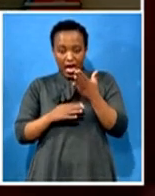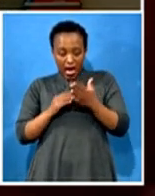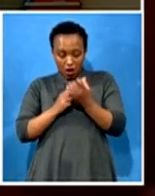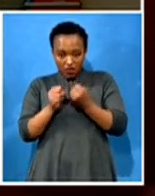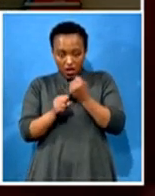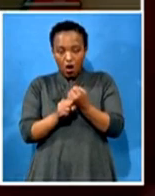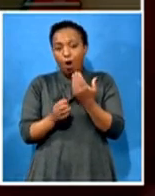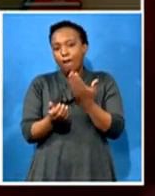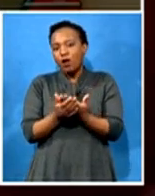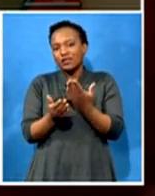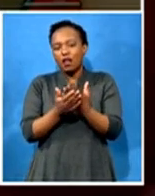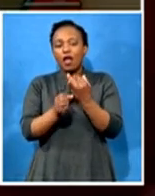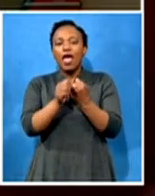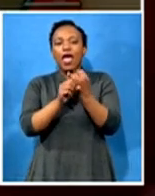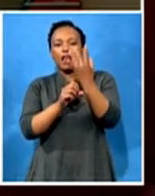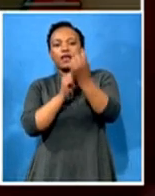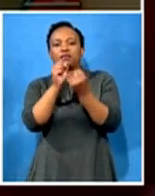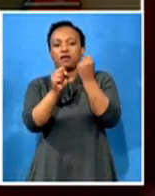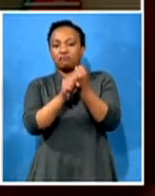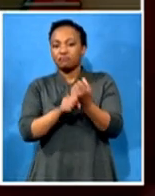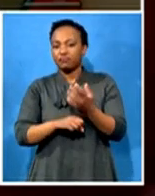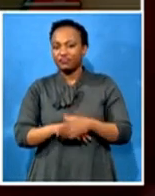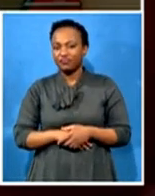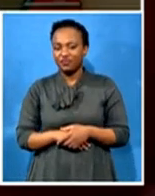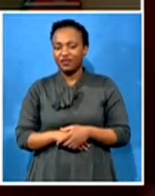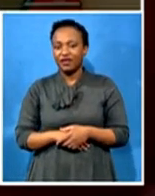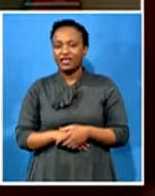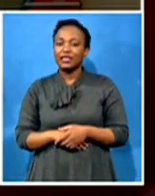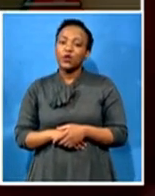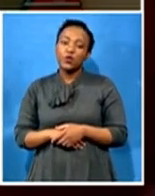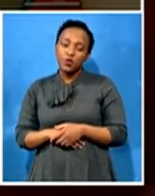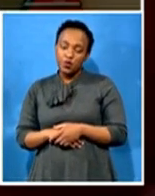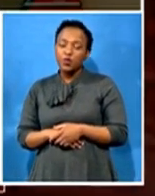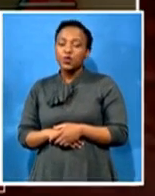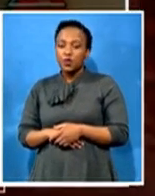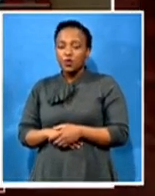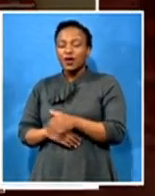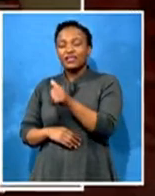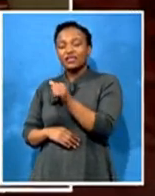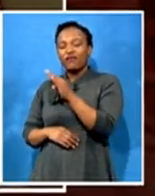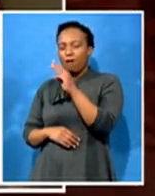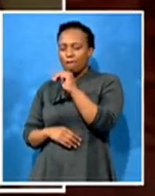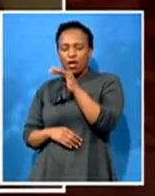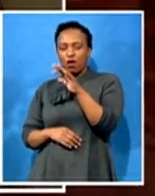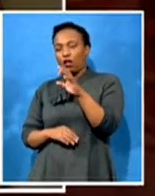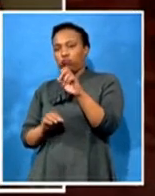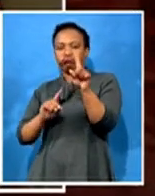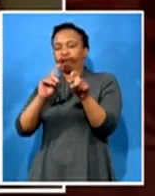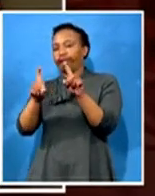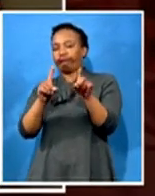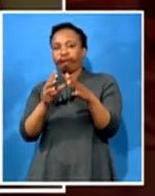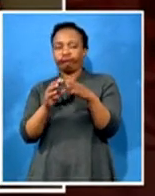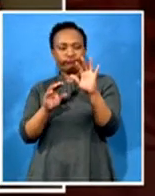The $64 million question. But I think you're right to highlight that there are a lot of